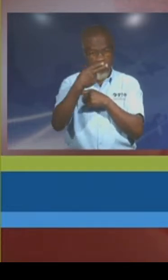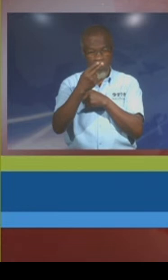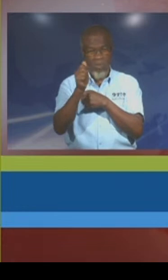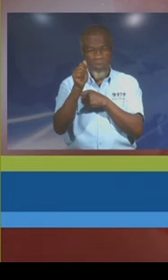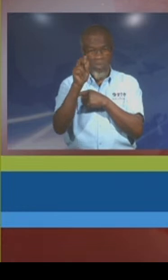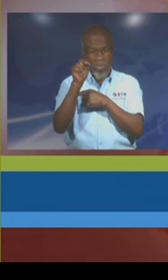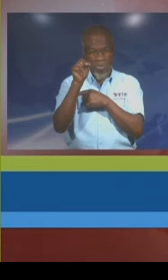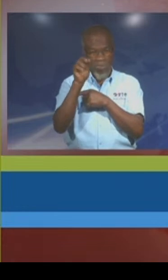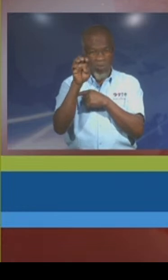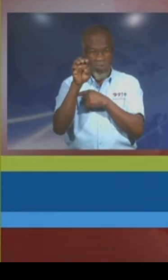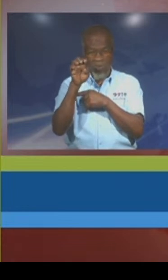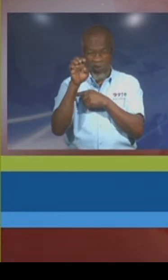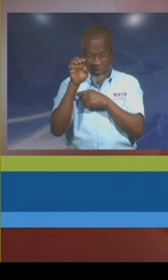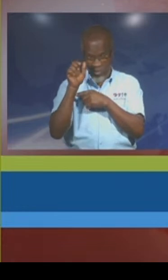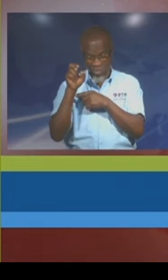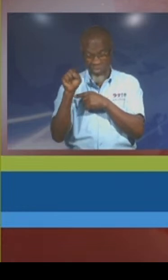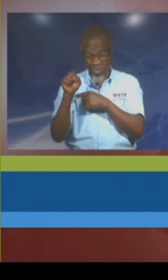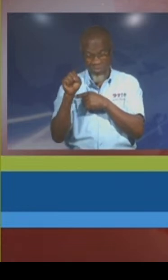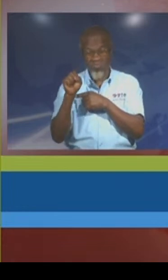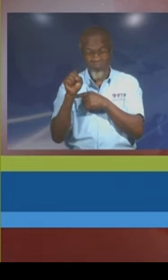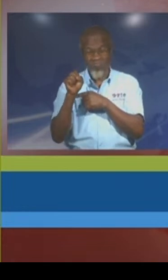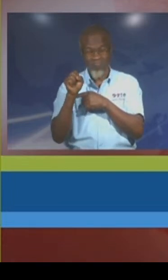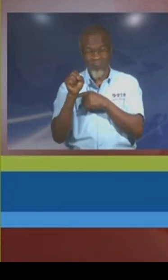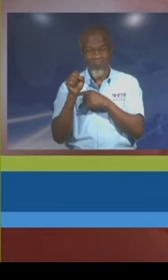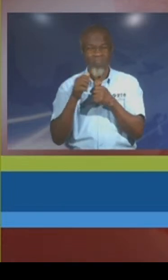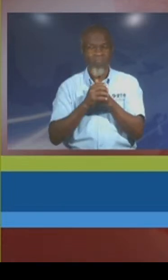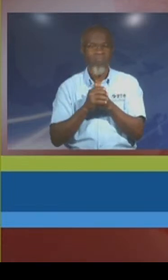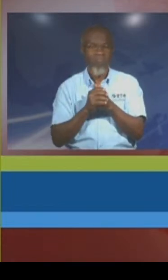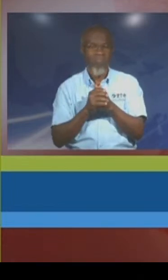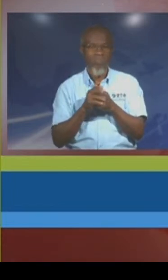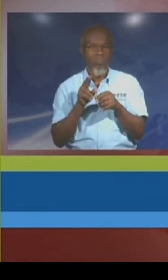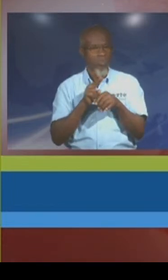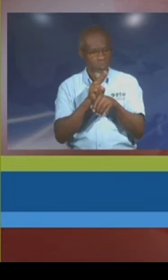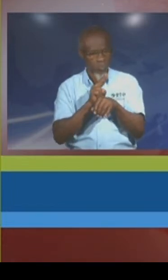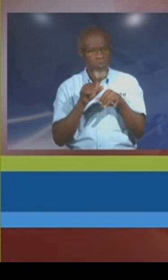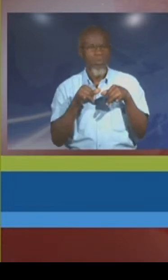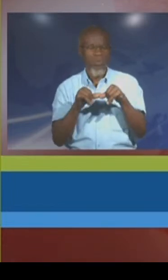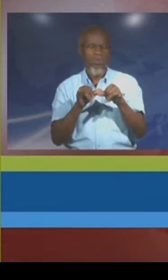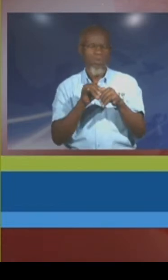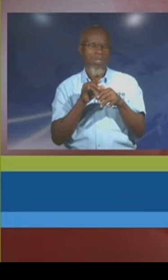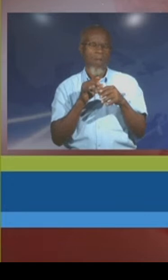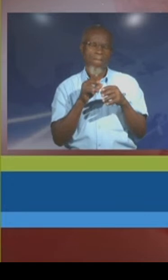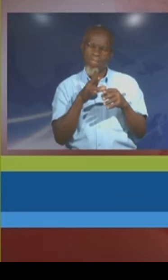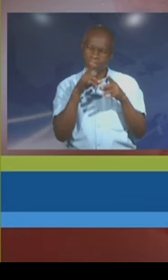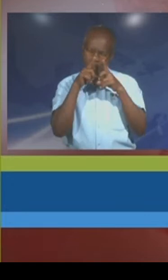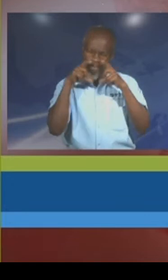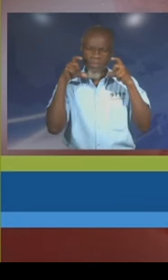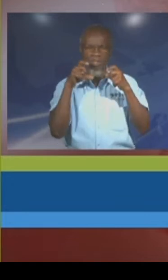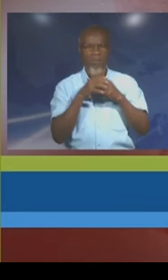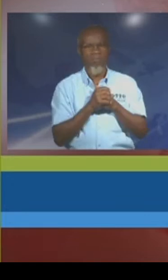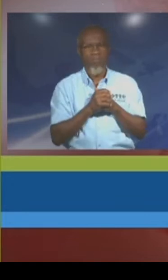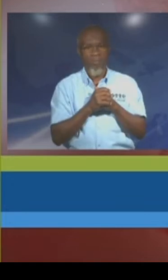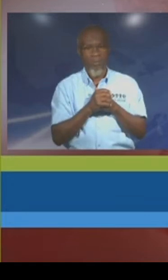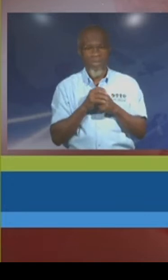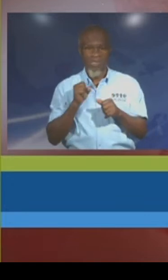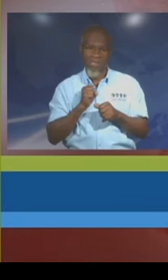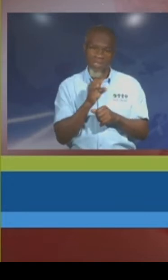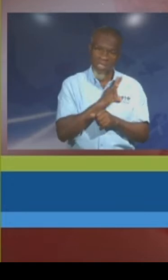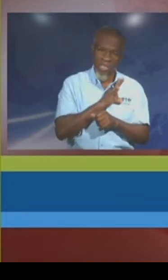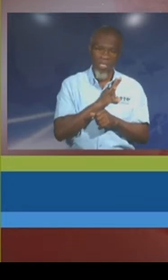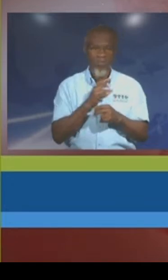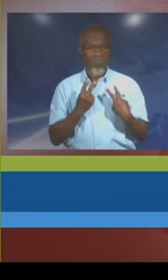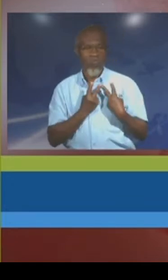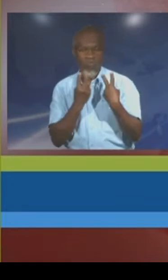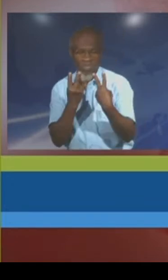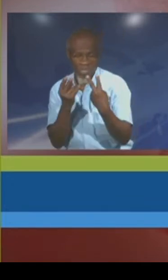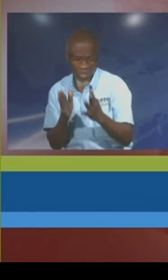vulnerable people, so generally we want to protect them. So if staff or visitors go into those environments, we expect that they maintain the mask wearing so